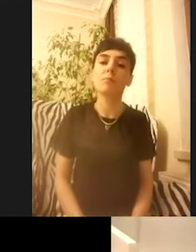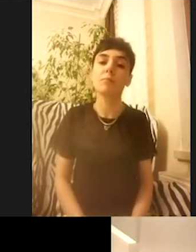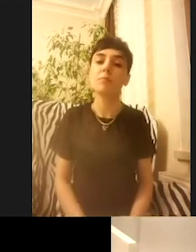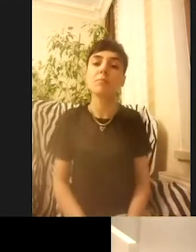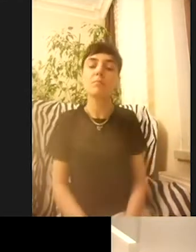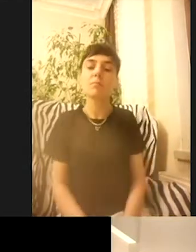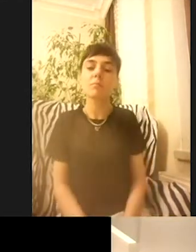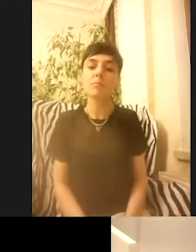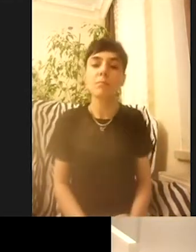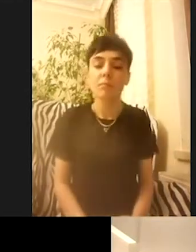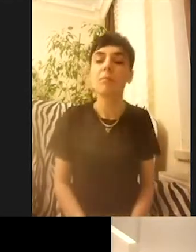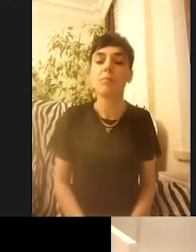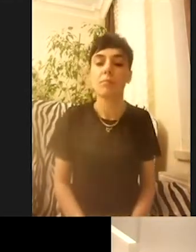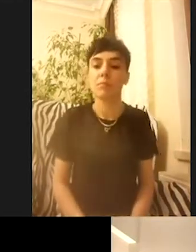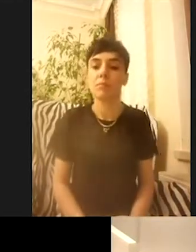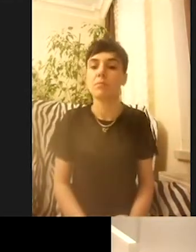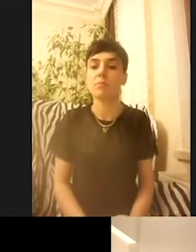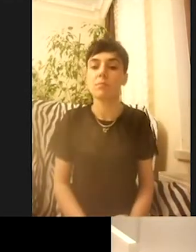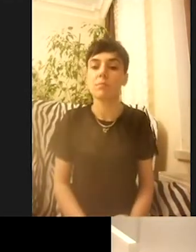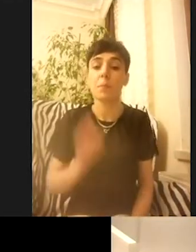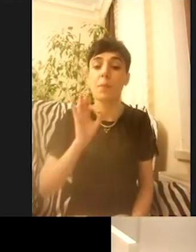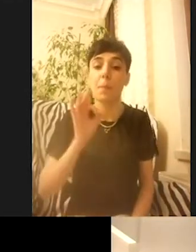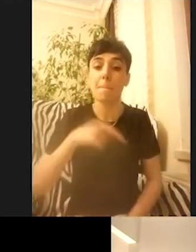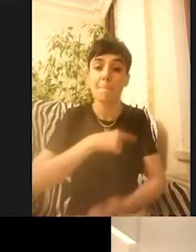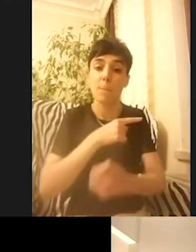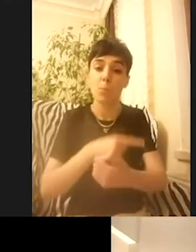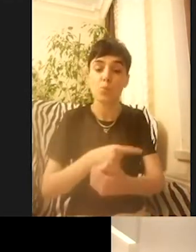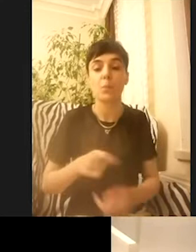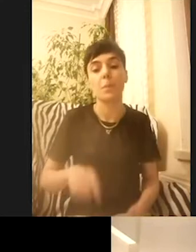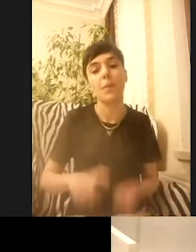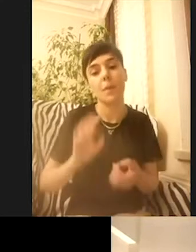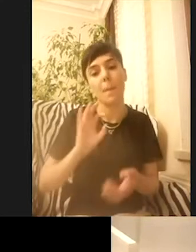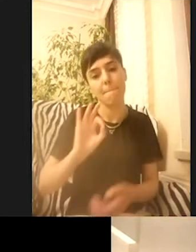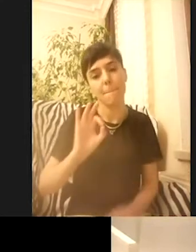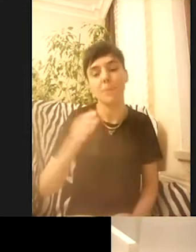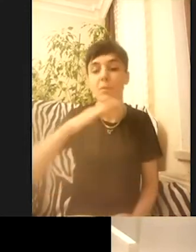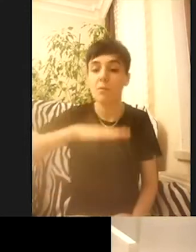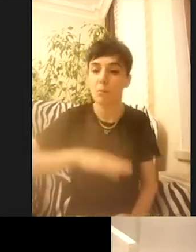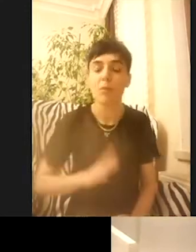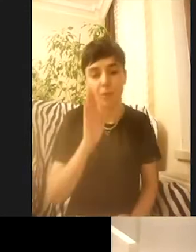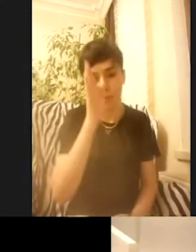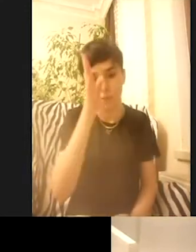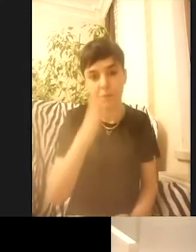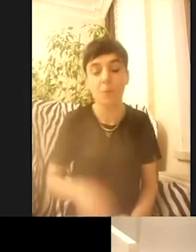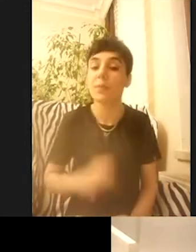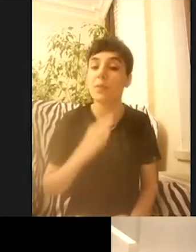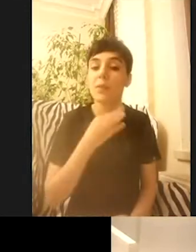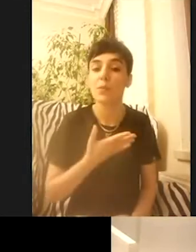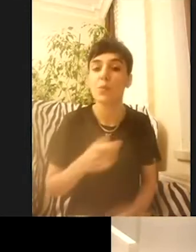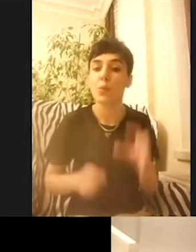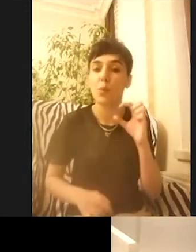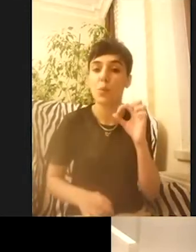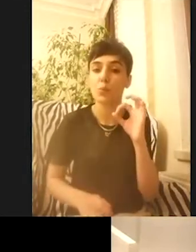upon. So thank you so much for that. And I shared your work in the chat so that if people want to